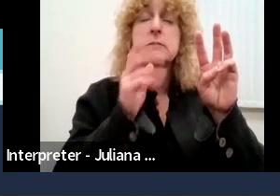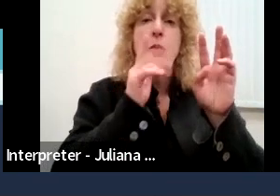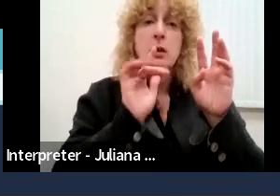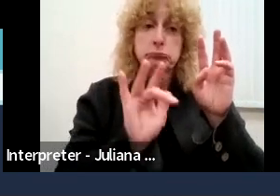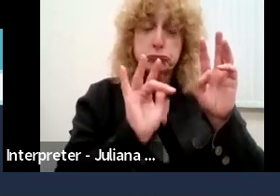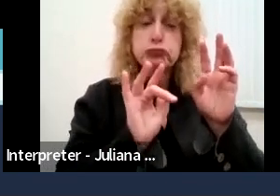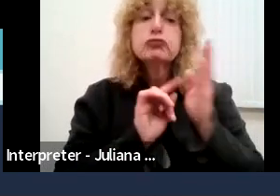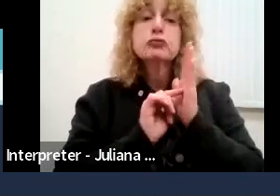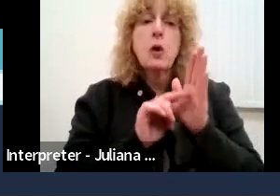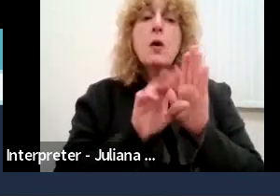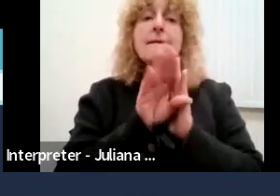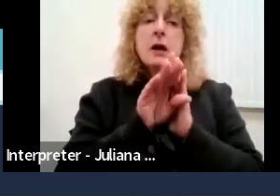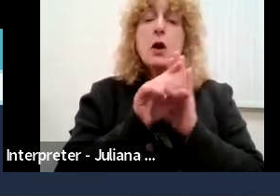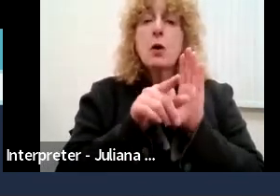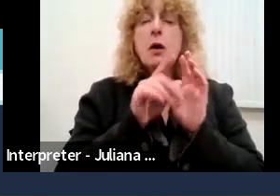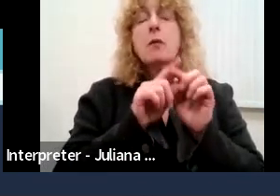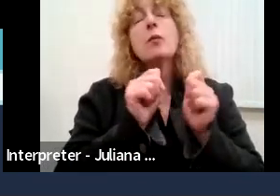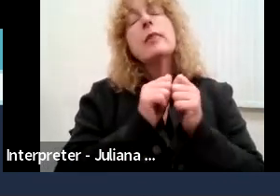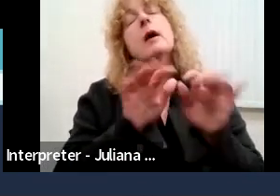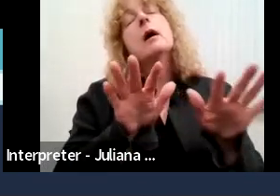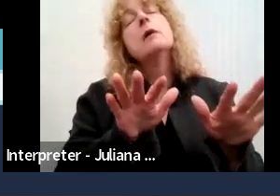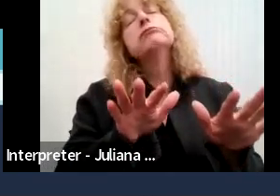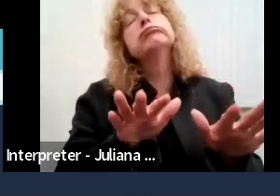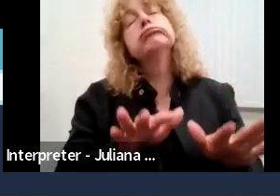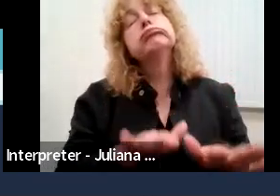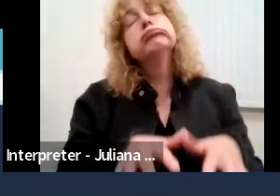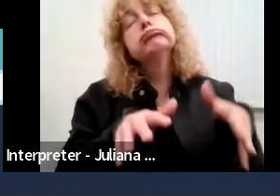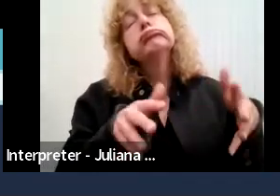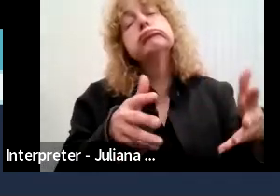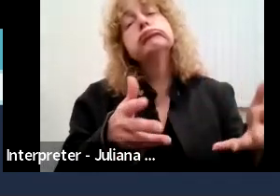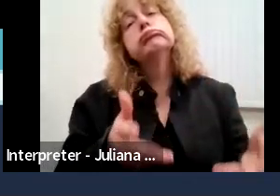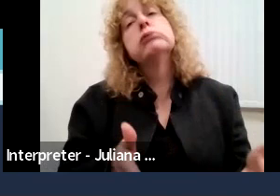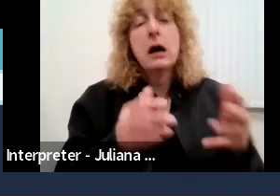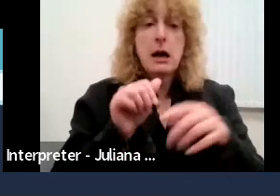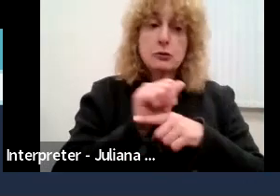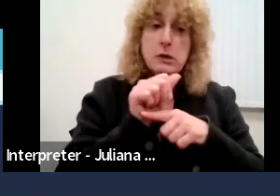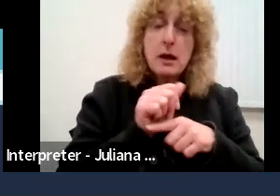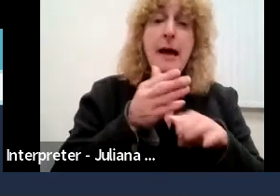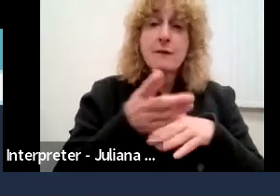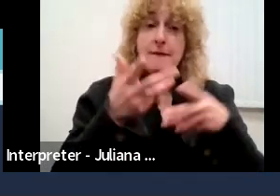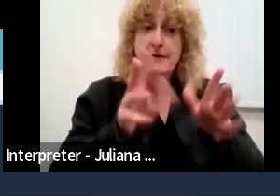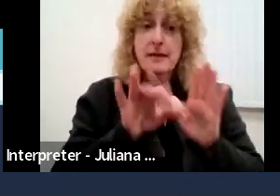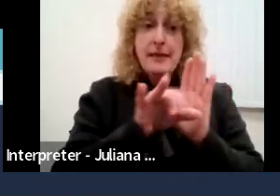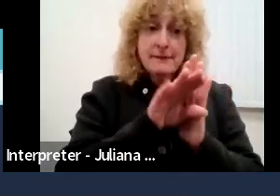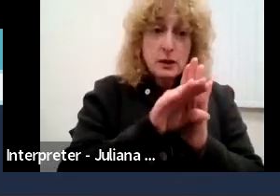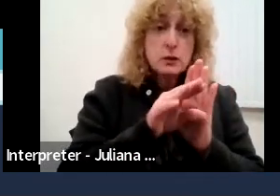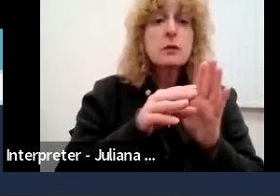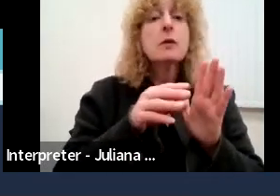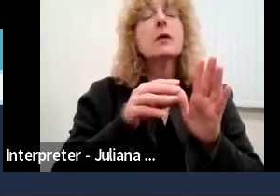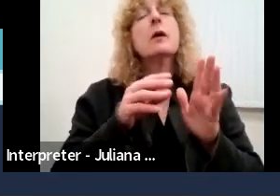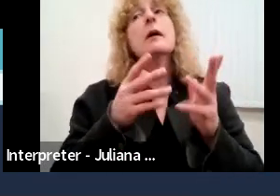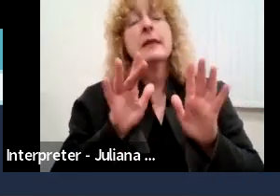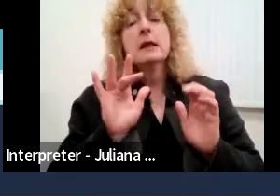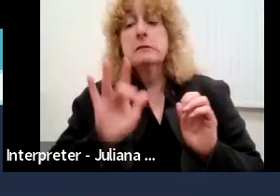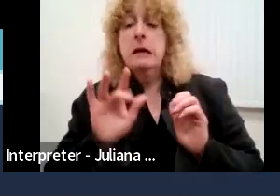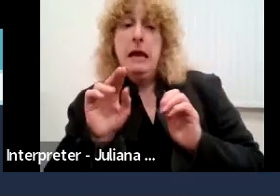you a relaxation exercise. And then after you finish the video and go through the exercise, you'll click next. And